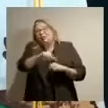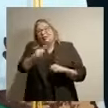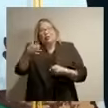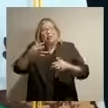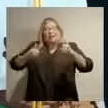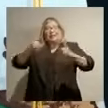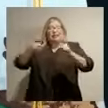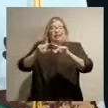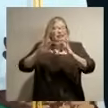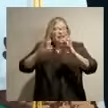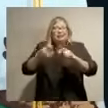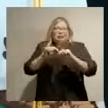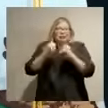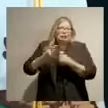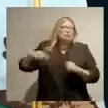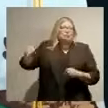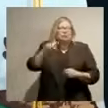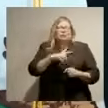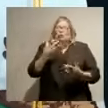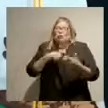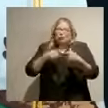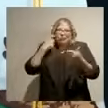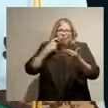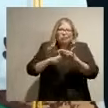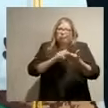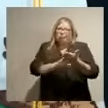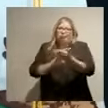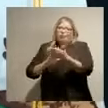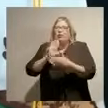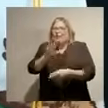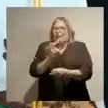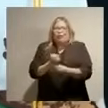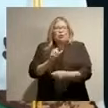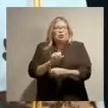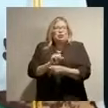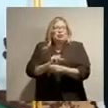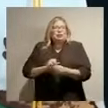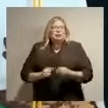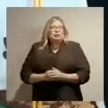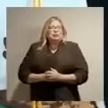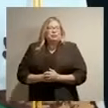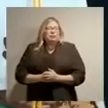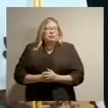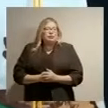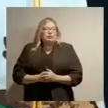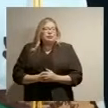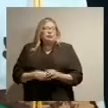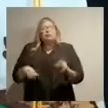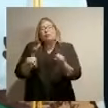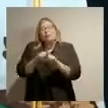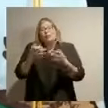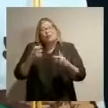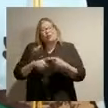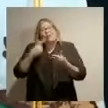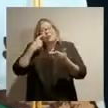PBMs out here, just wanted to acknowledge their work and thank them. Also would like to acknowledge and thank all of the work in partnership with the governor's